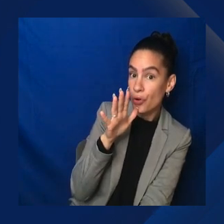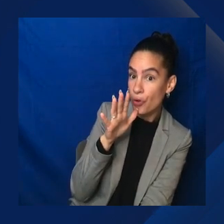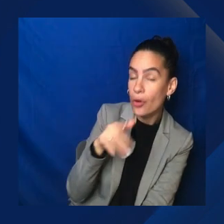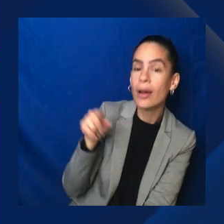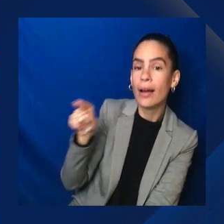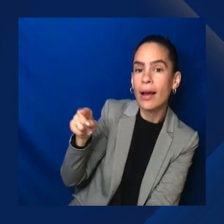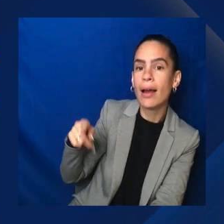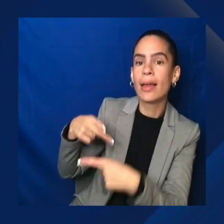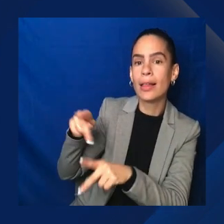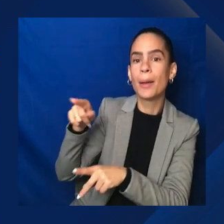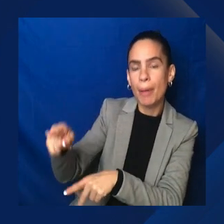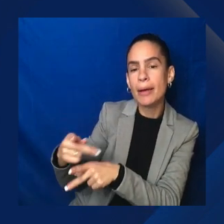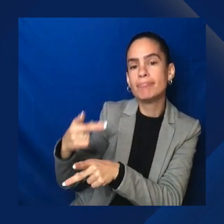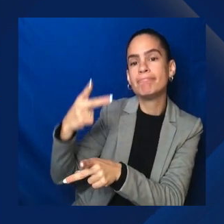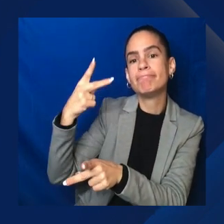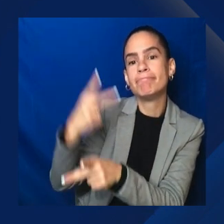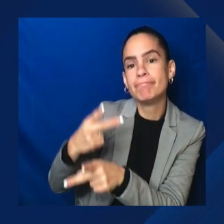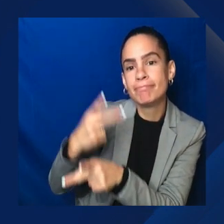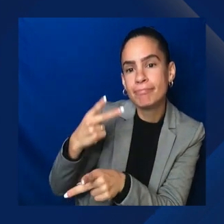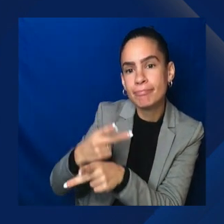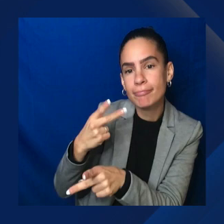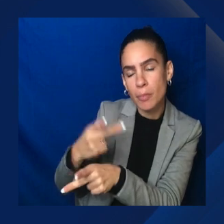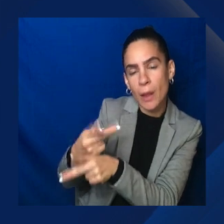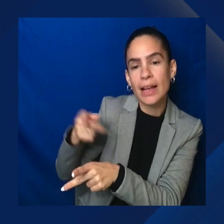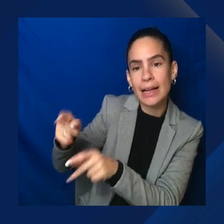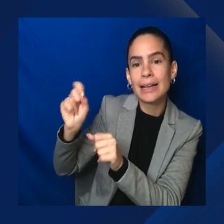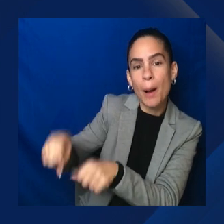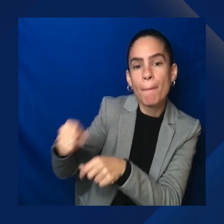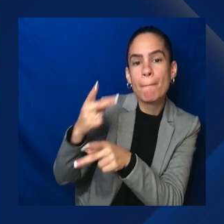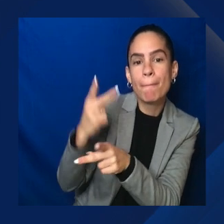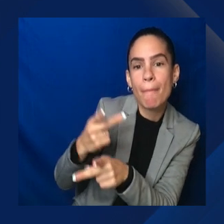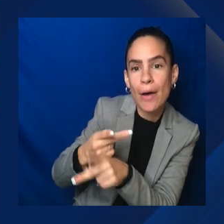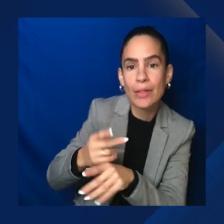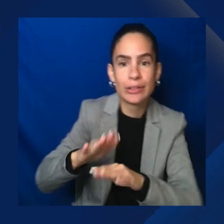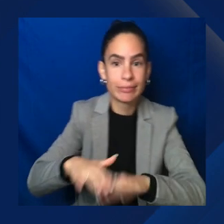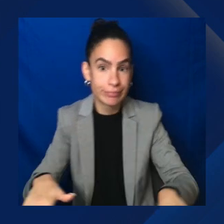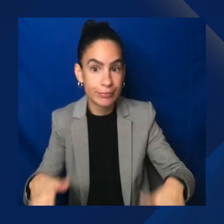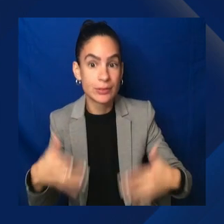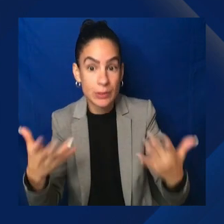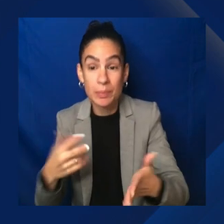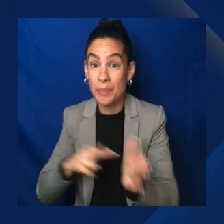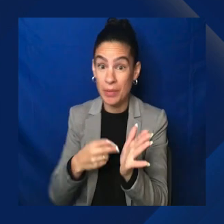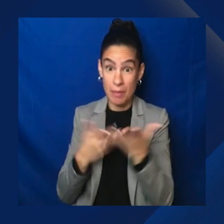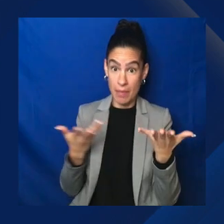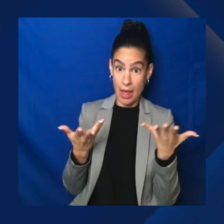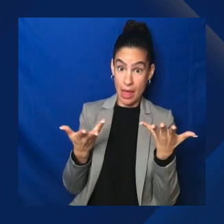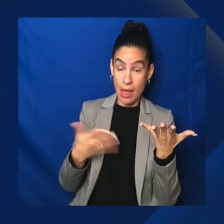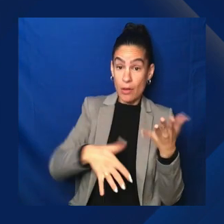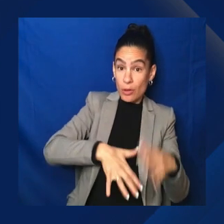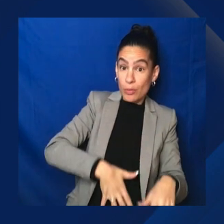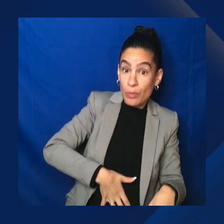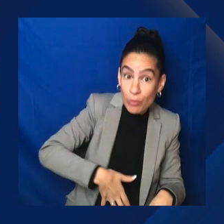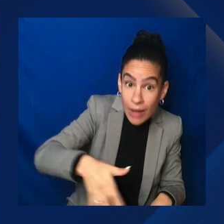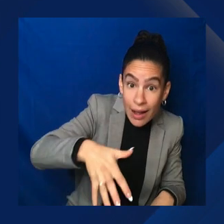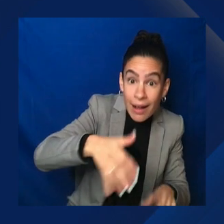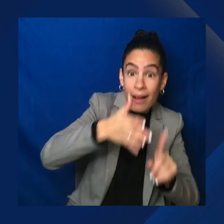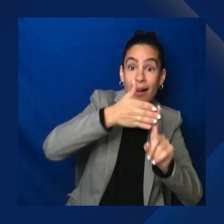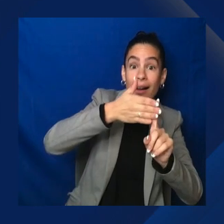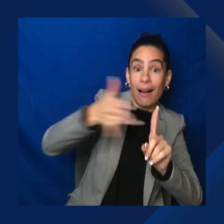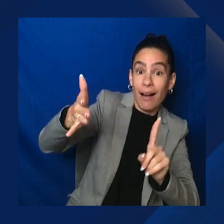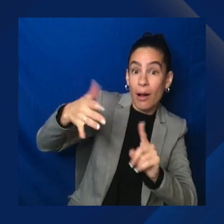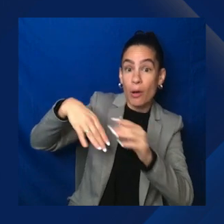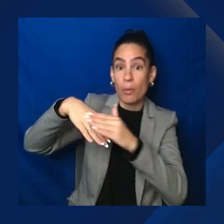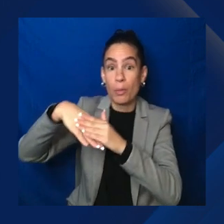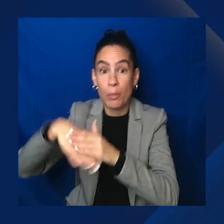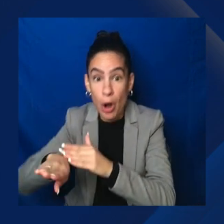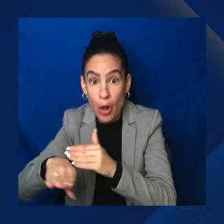that's about it is from the pregnancy through childbirth and then all that comes after. One of the